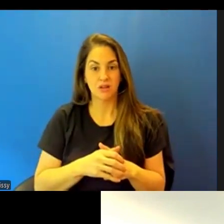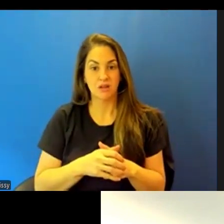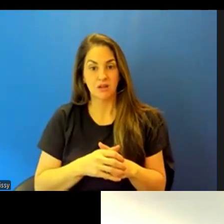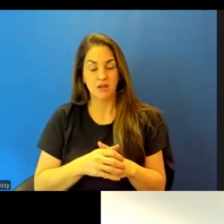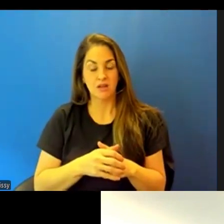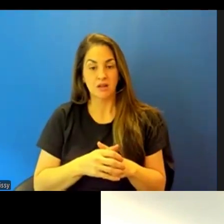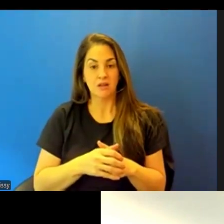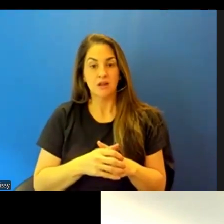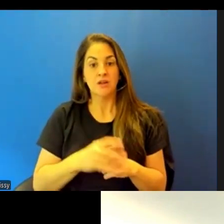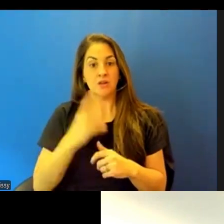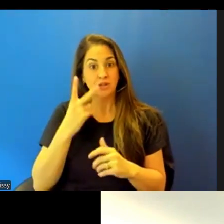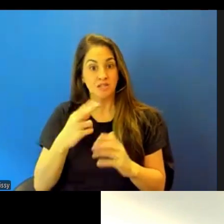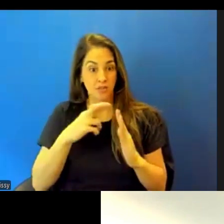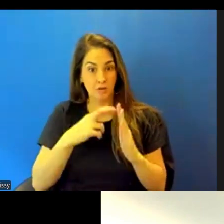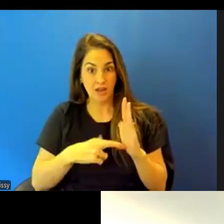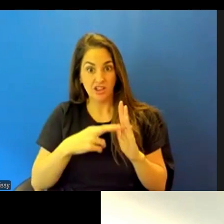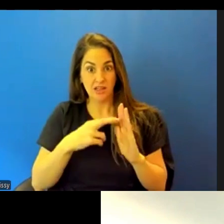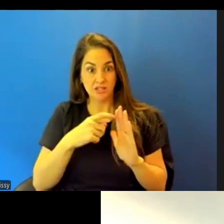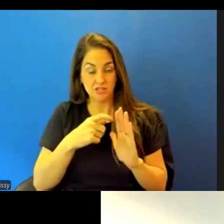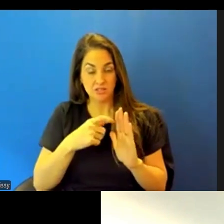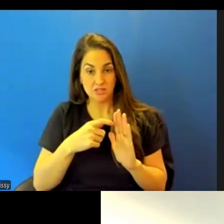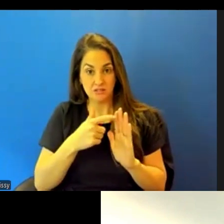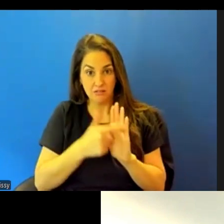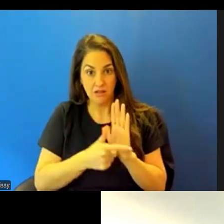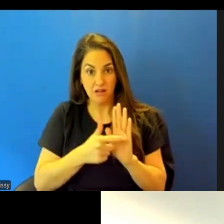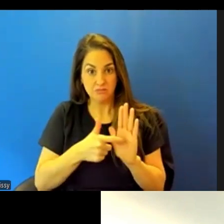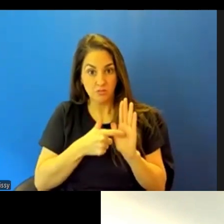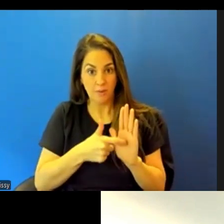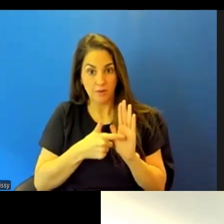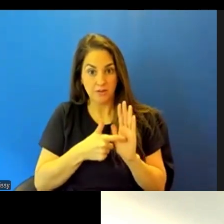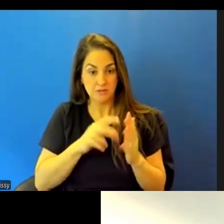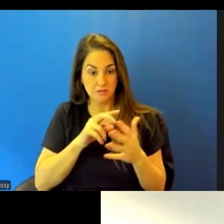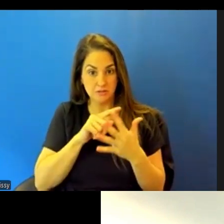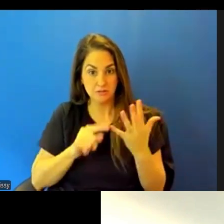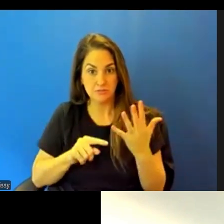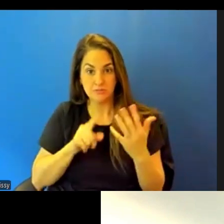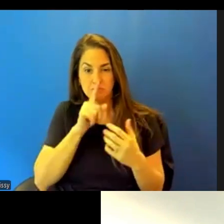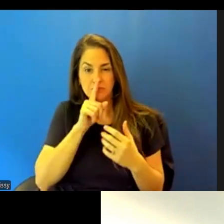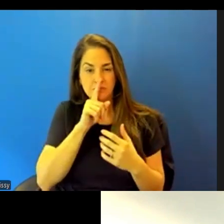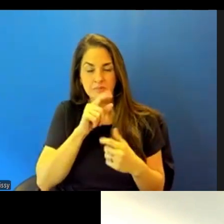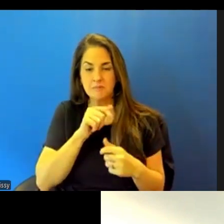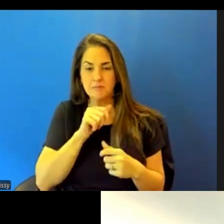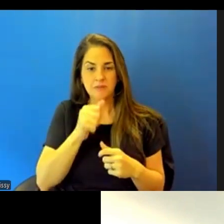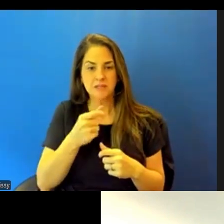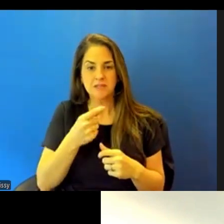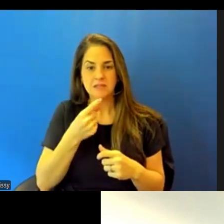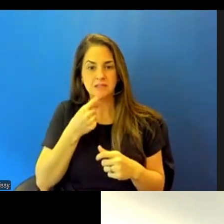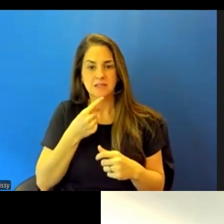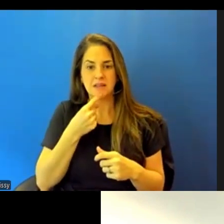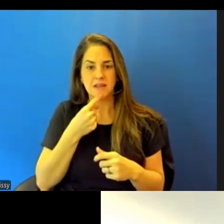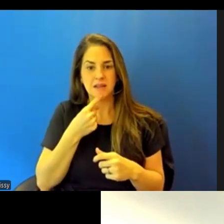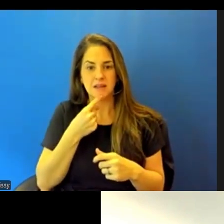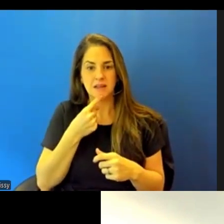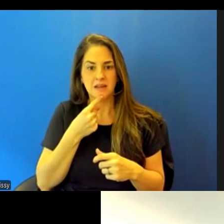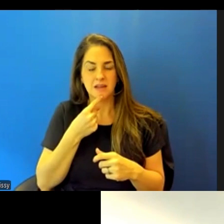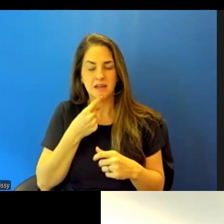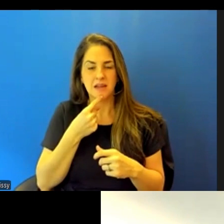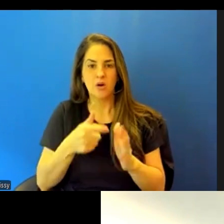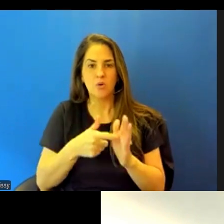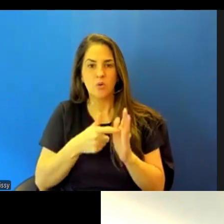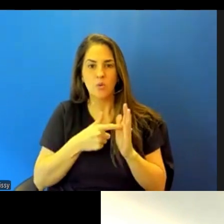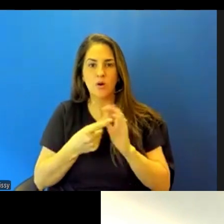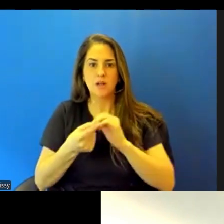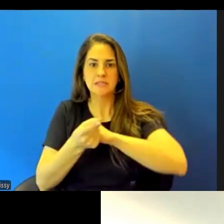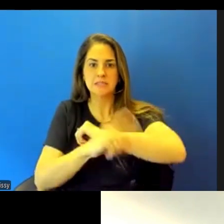those regulations, you know that it doesn't outline that justice would take disciplinary